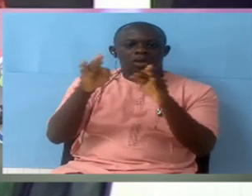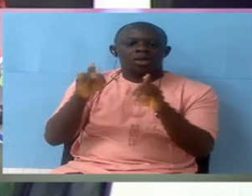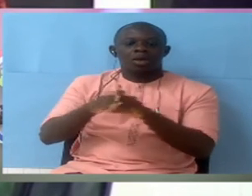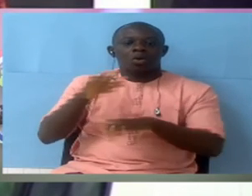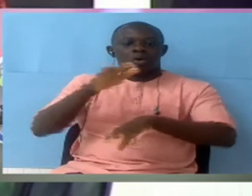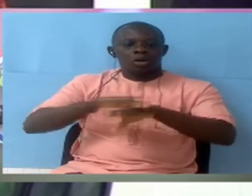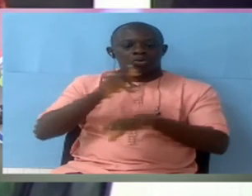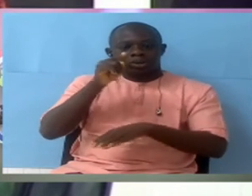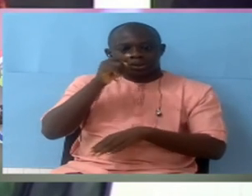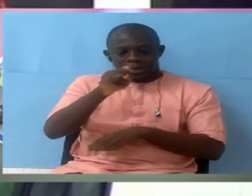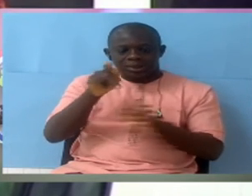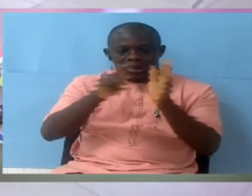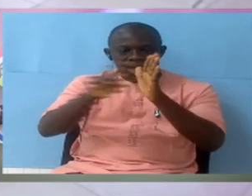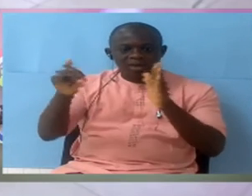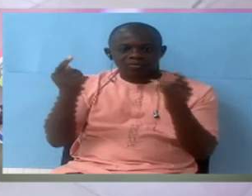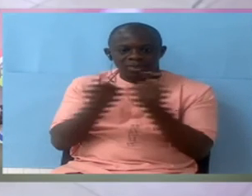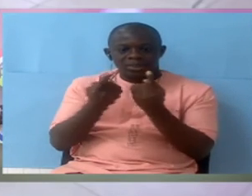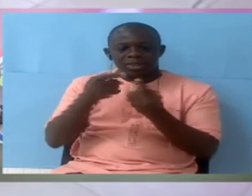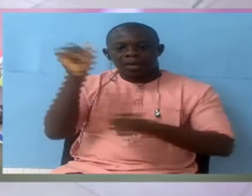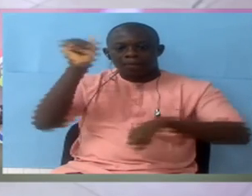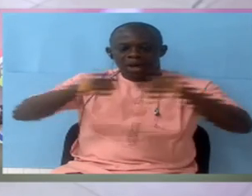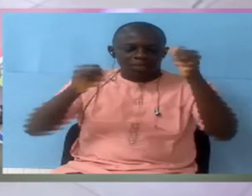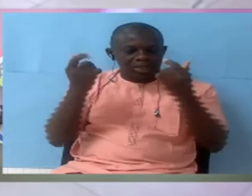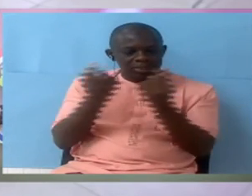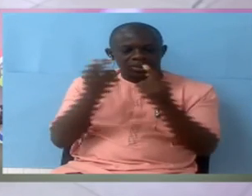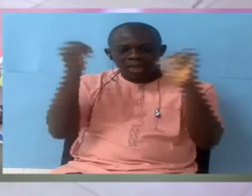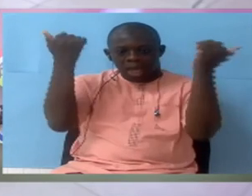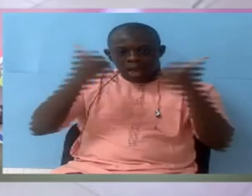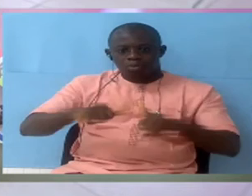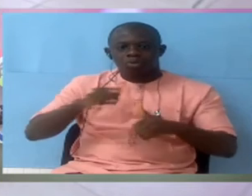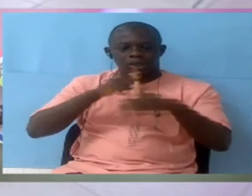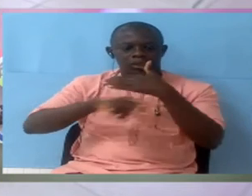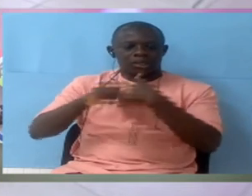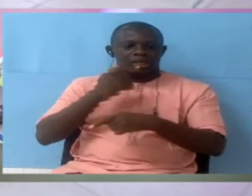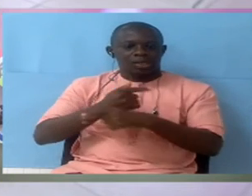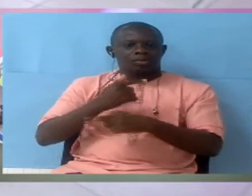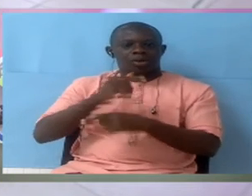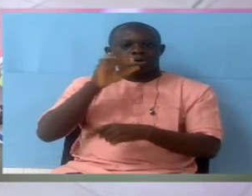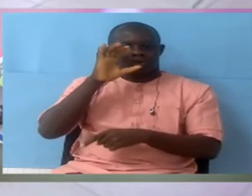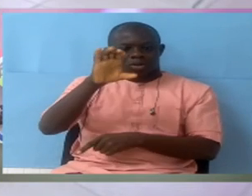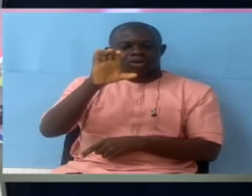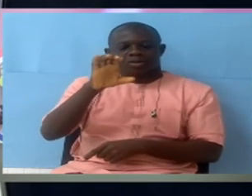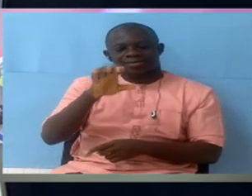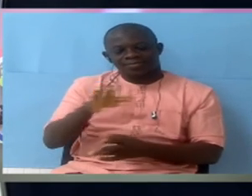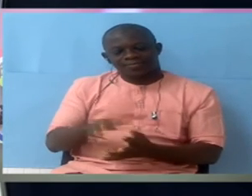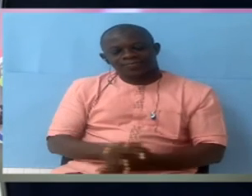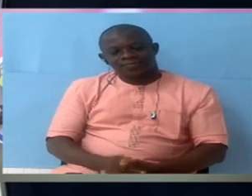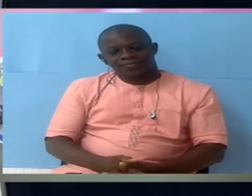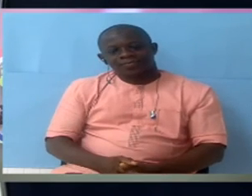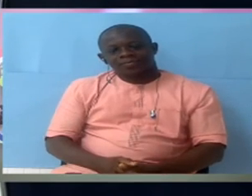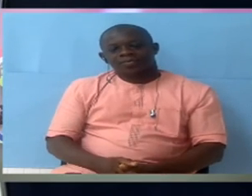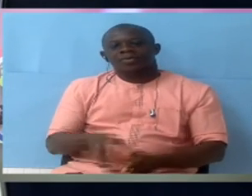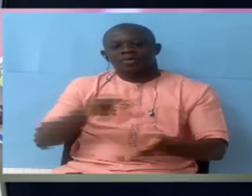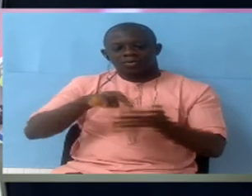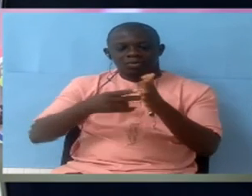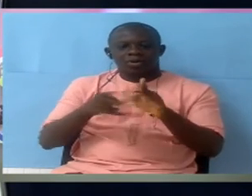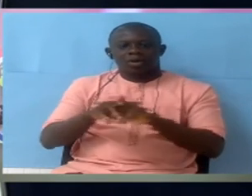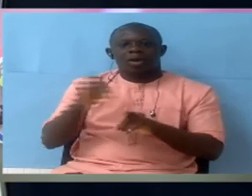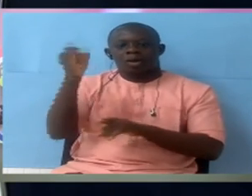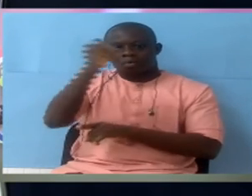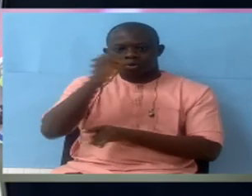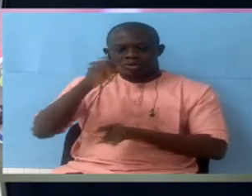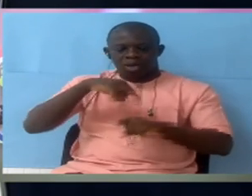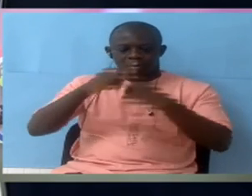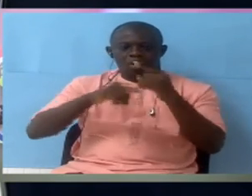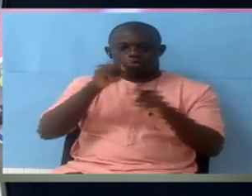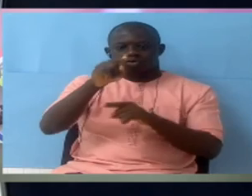whole, this type of cruelty is existing in this country. And that was because of the state